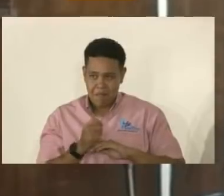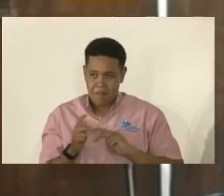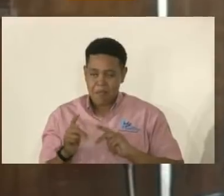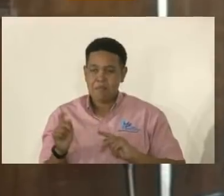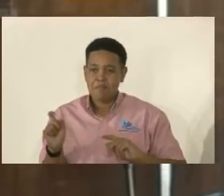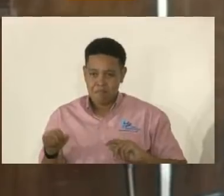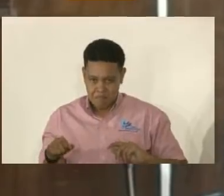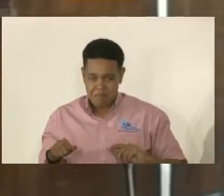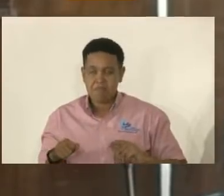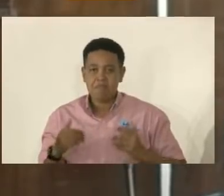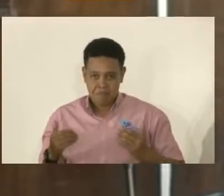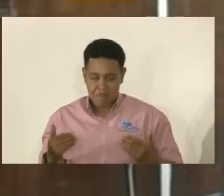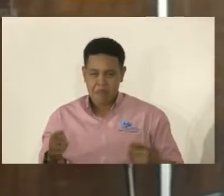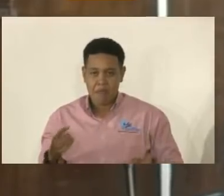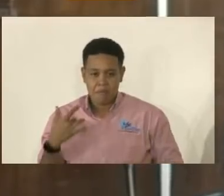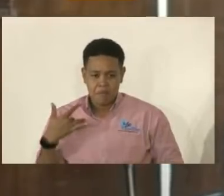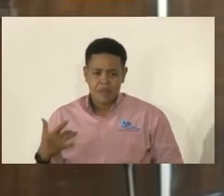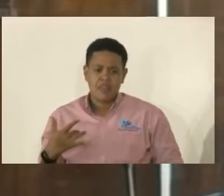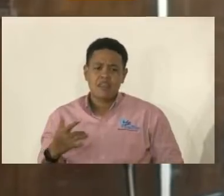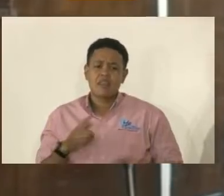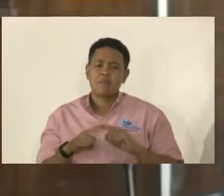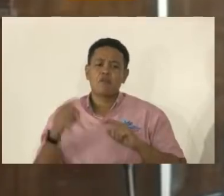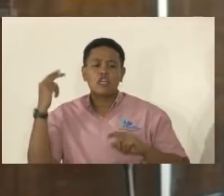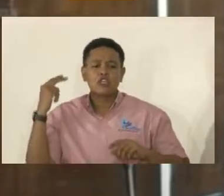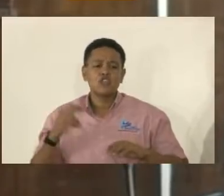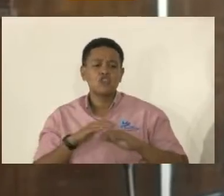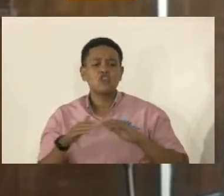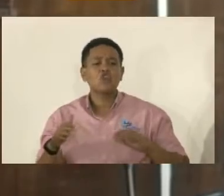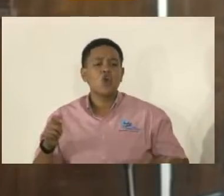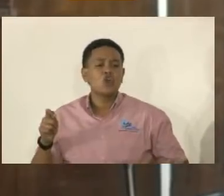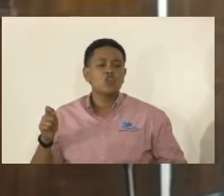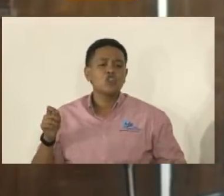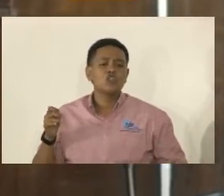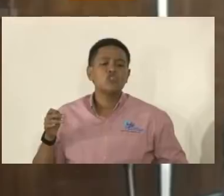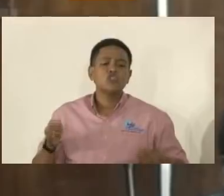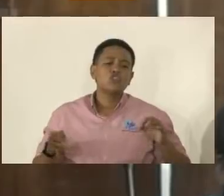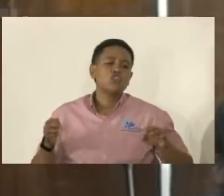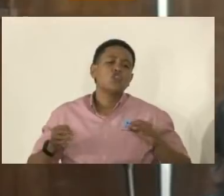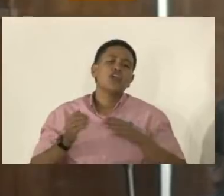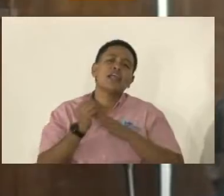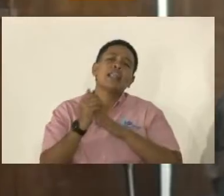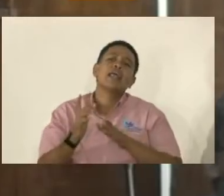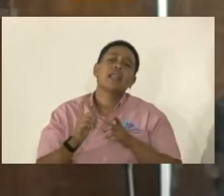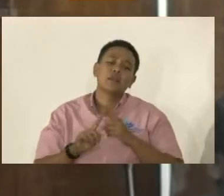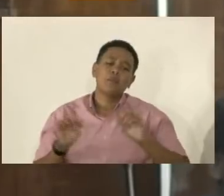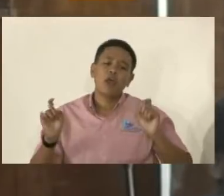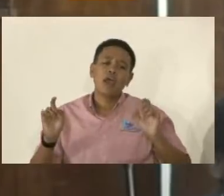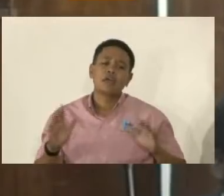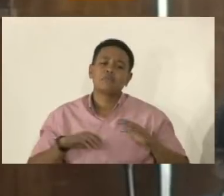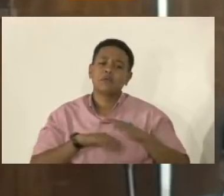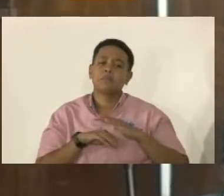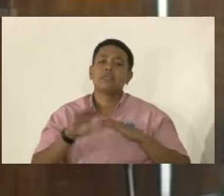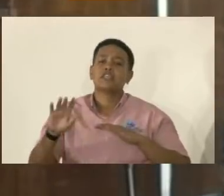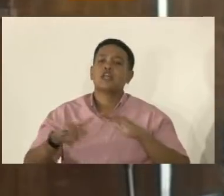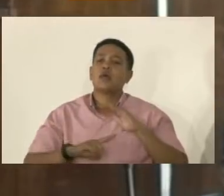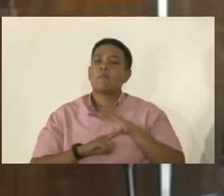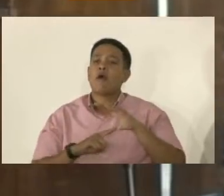President, history does not judge leaders and administrations based on their